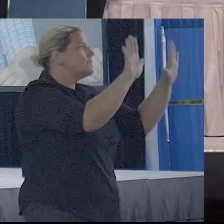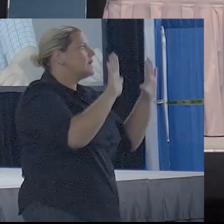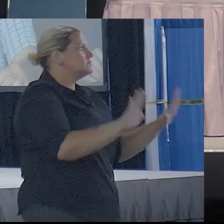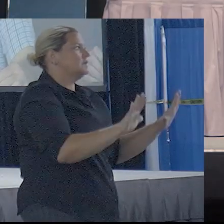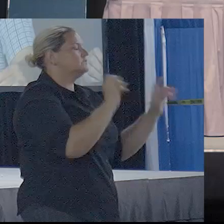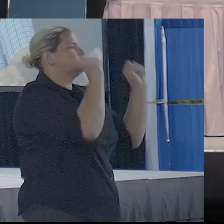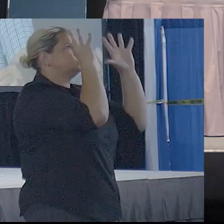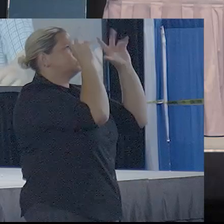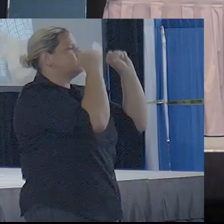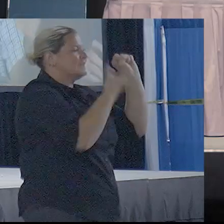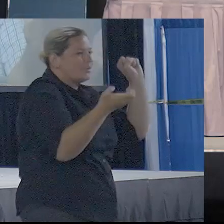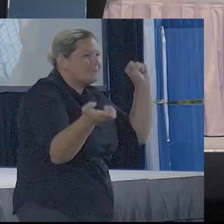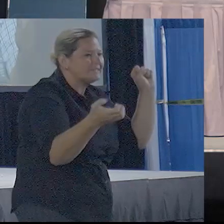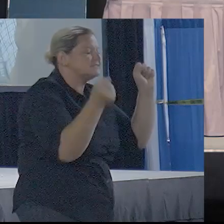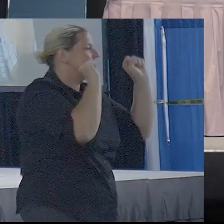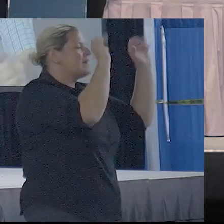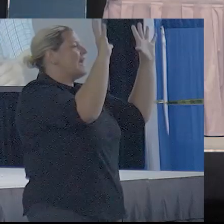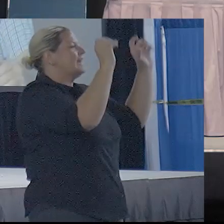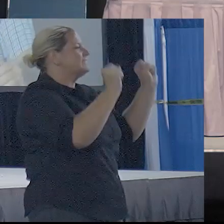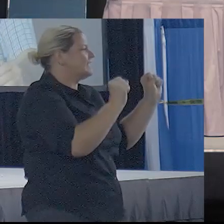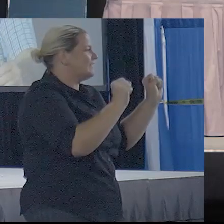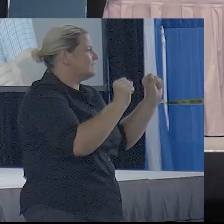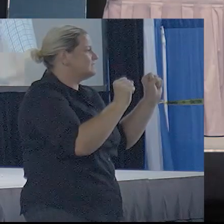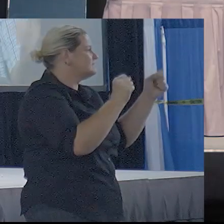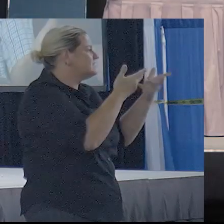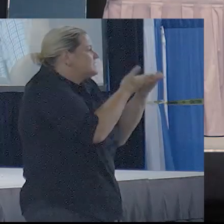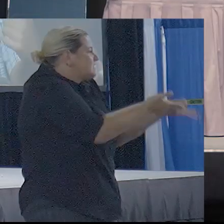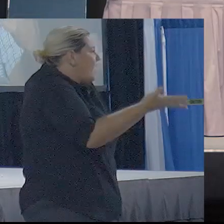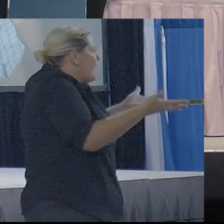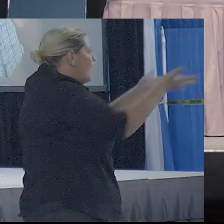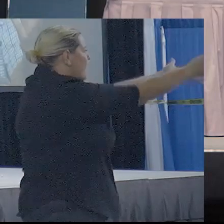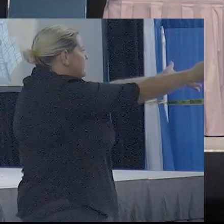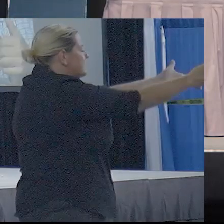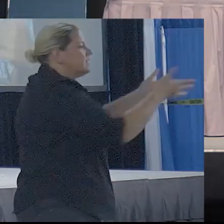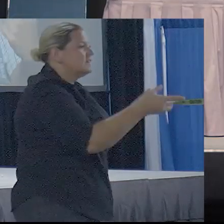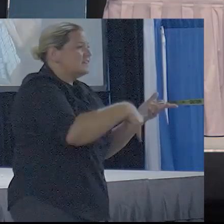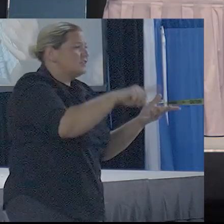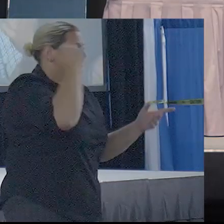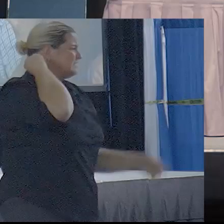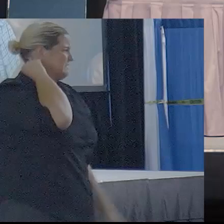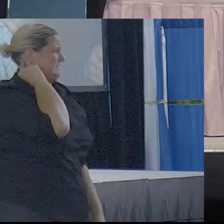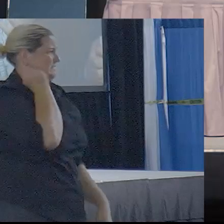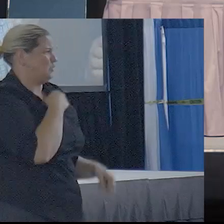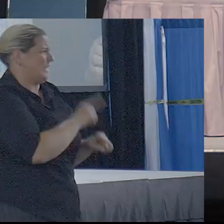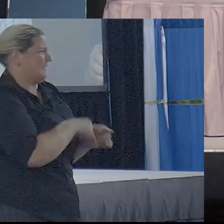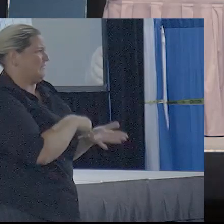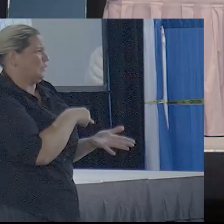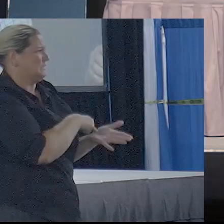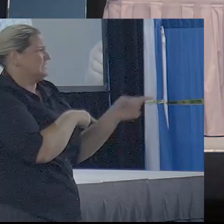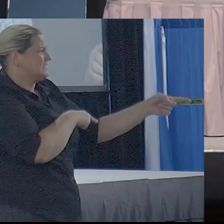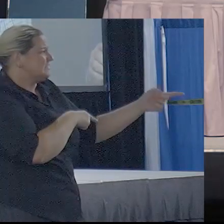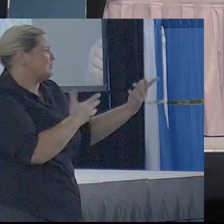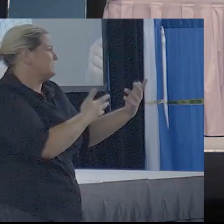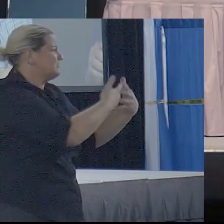and you're going to want to say, I can't afford it. There's generators, there's flashlights, there's freeze-dried